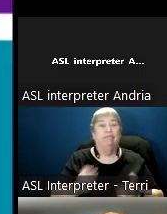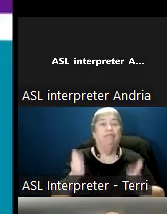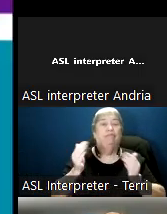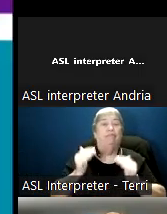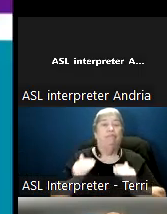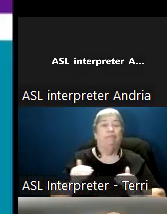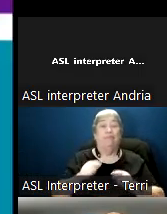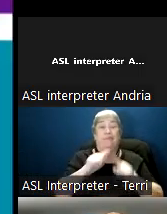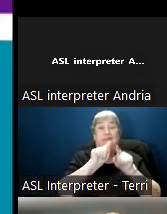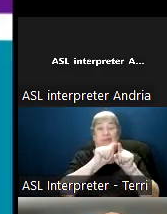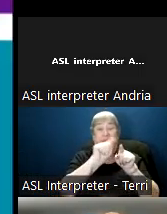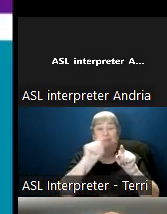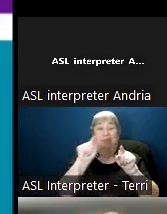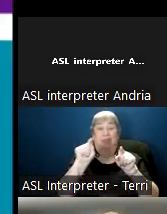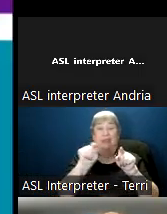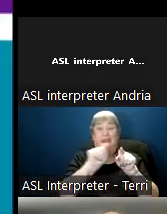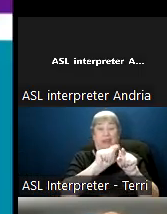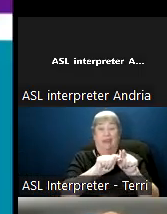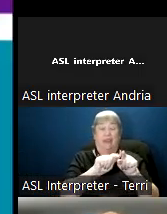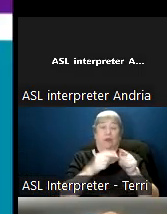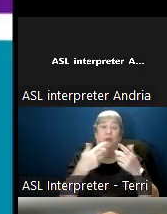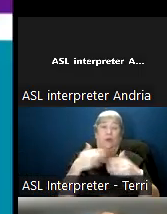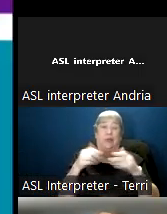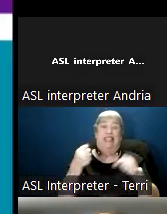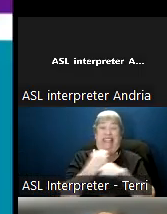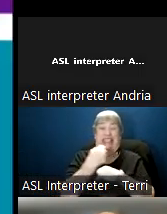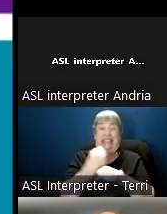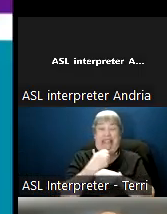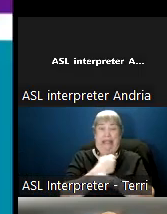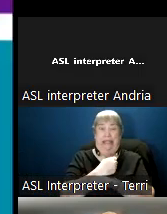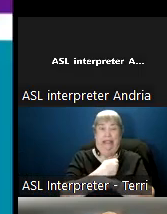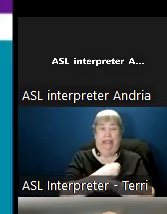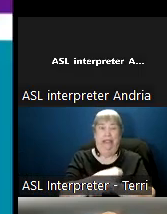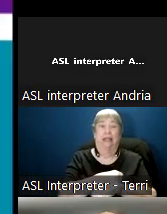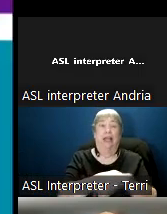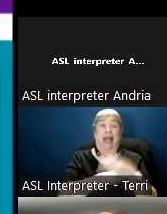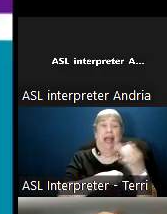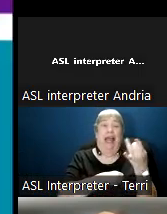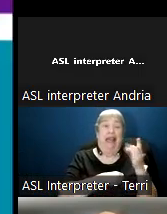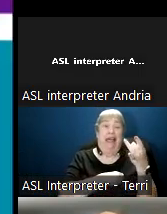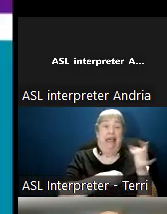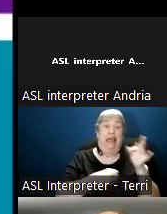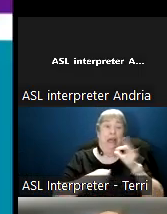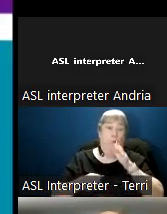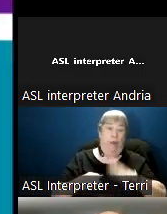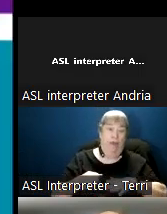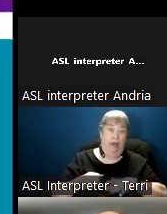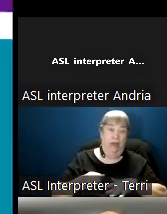So here were the key statistics. 18 women and 1 man were killed by current or former